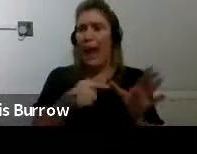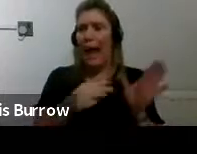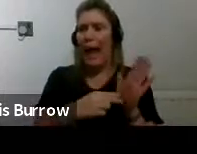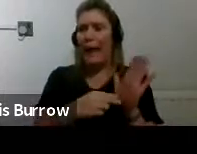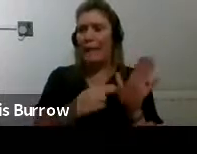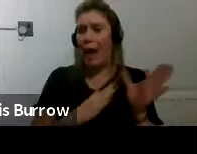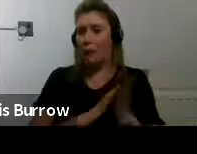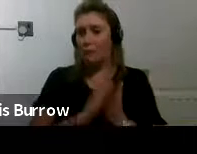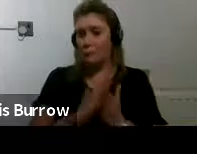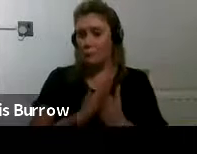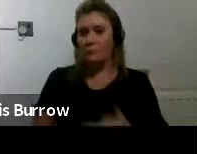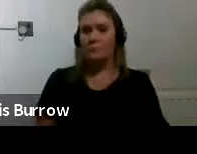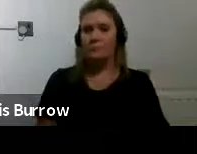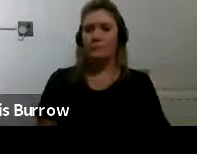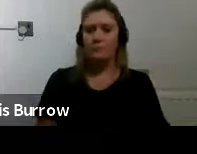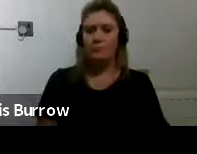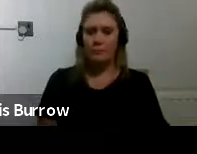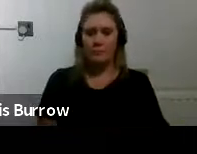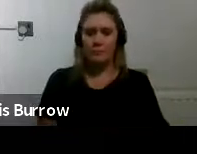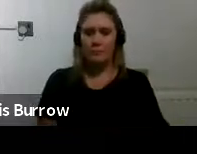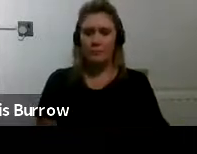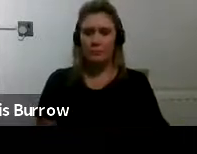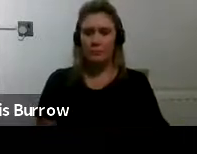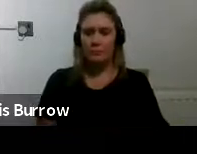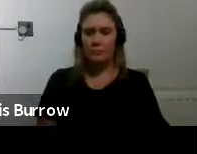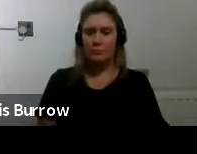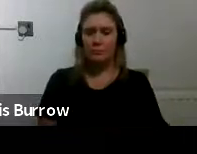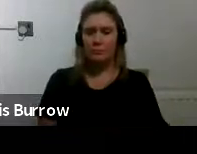pensamiento. Eso es, compadre.